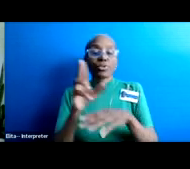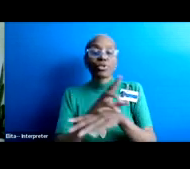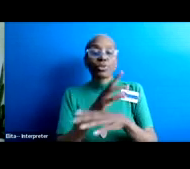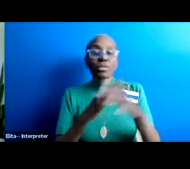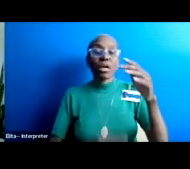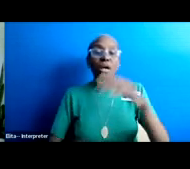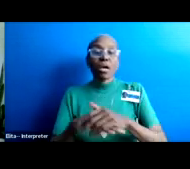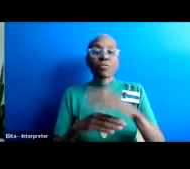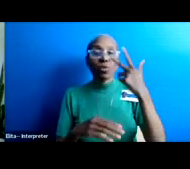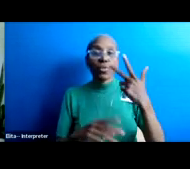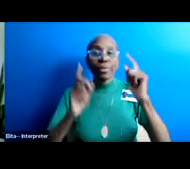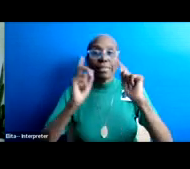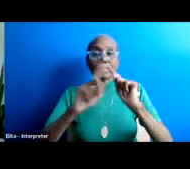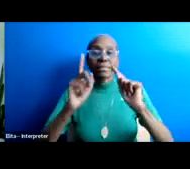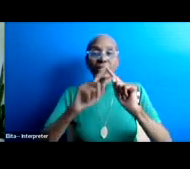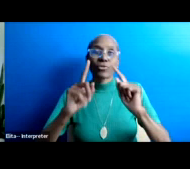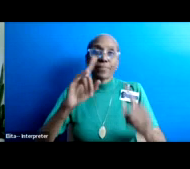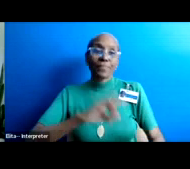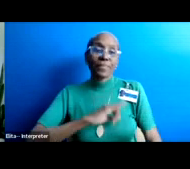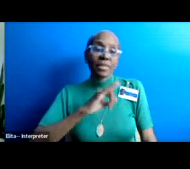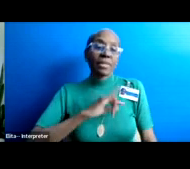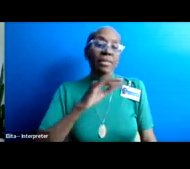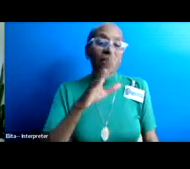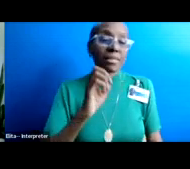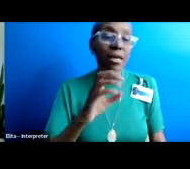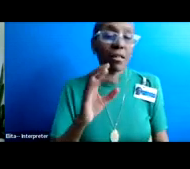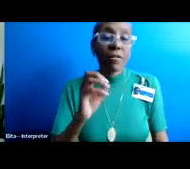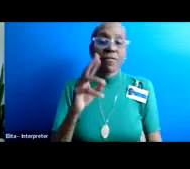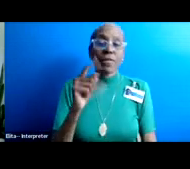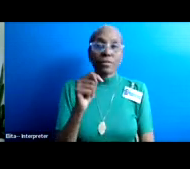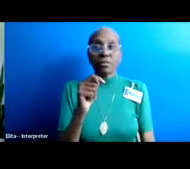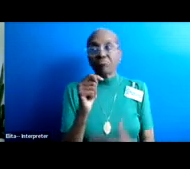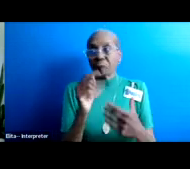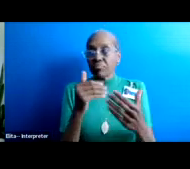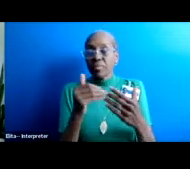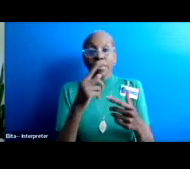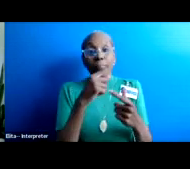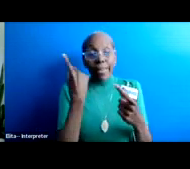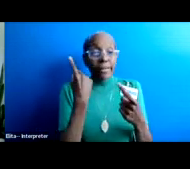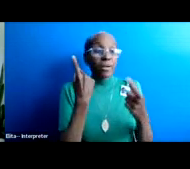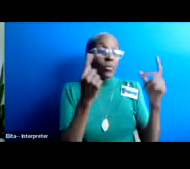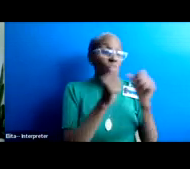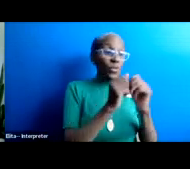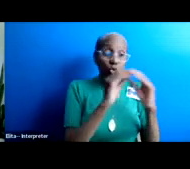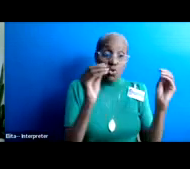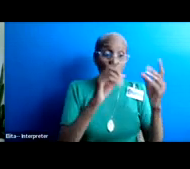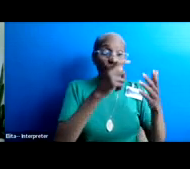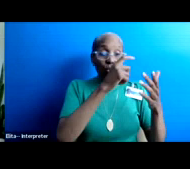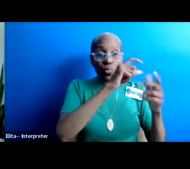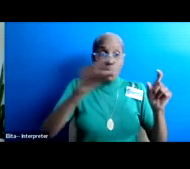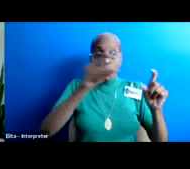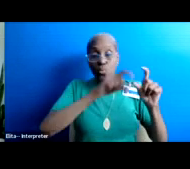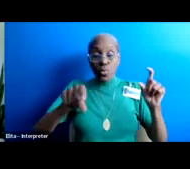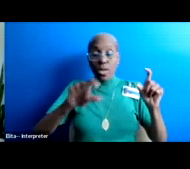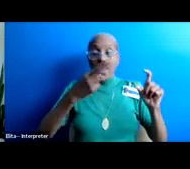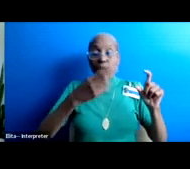to 3 different styles of font, whether that's you're gonna use black font with no highlighting, and